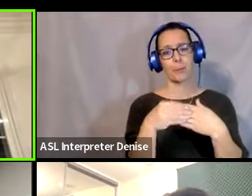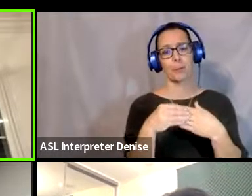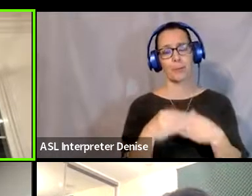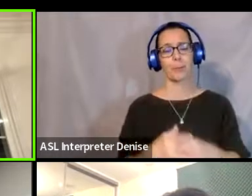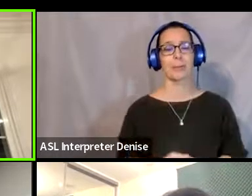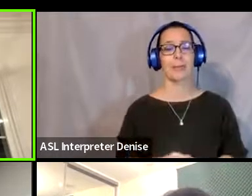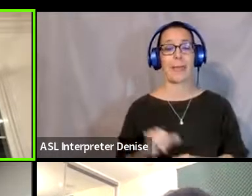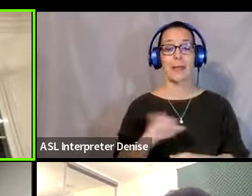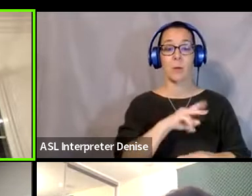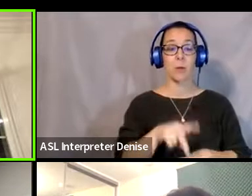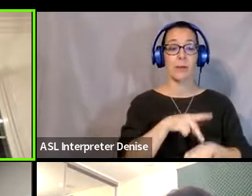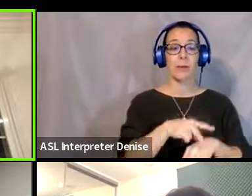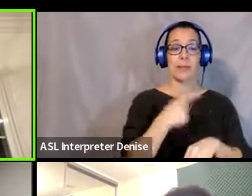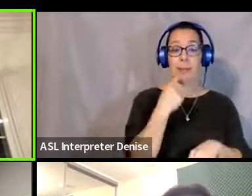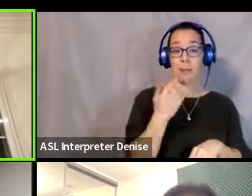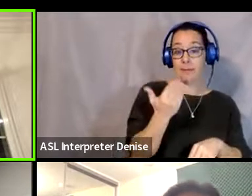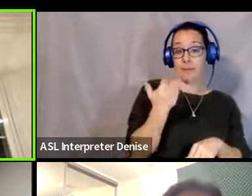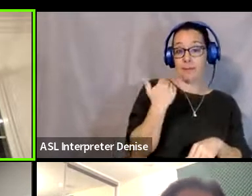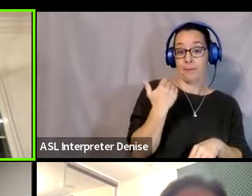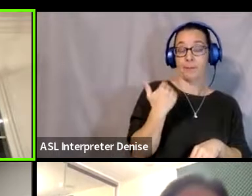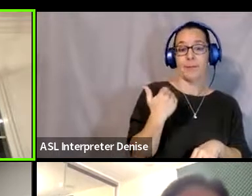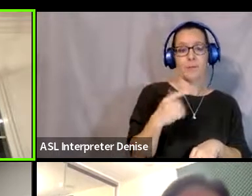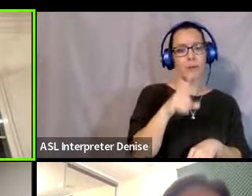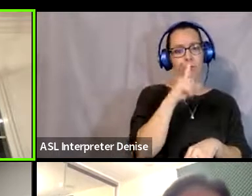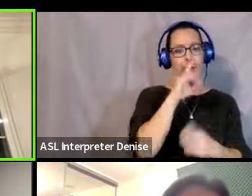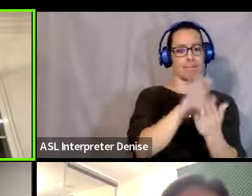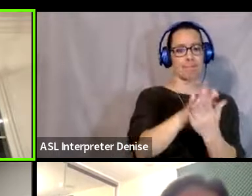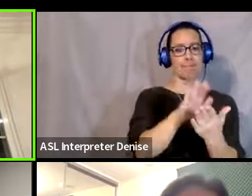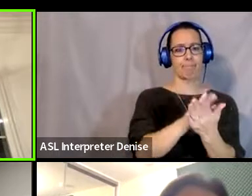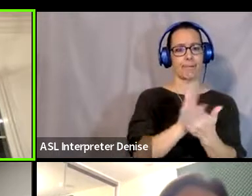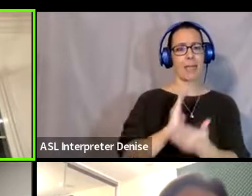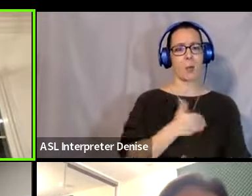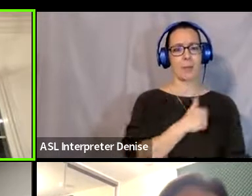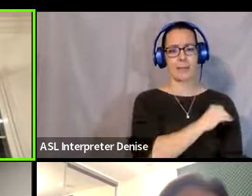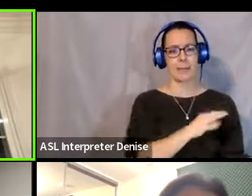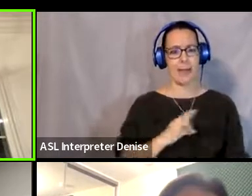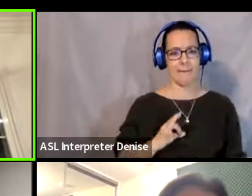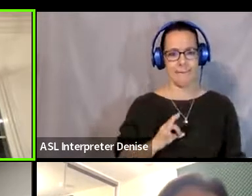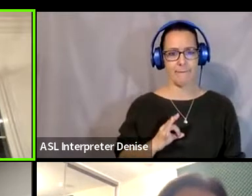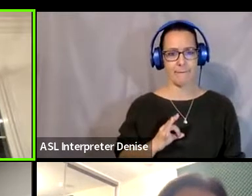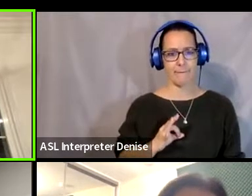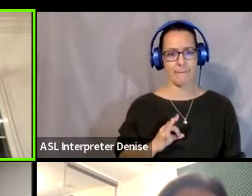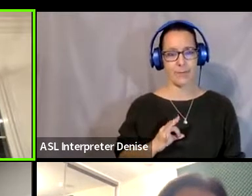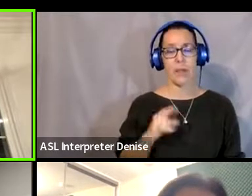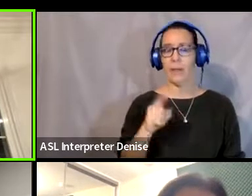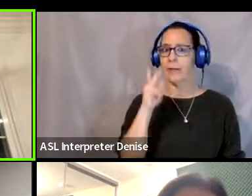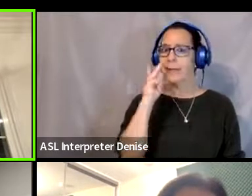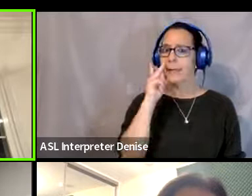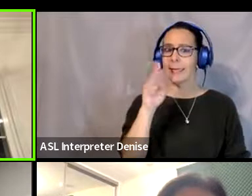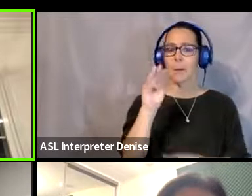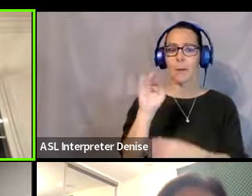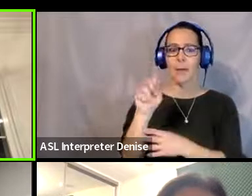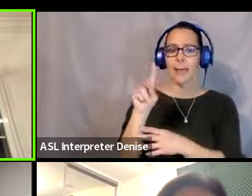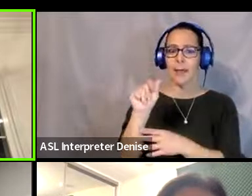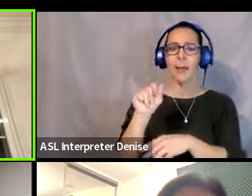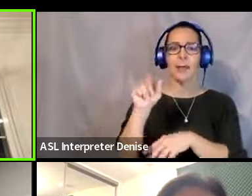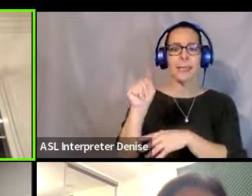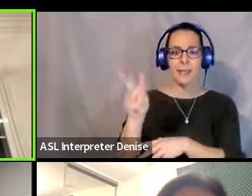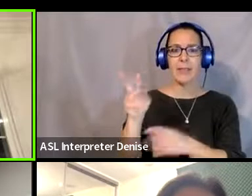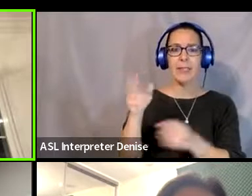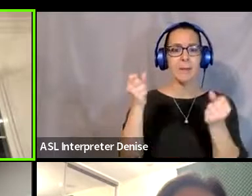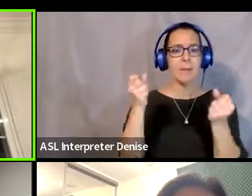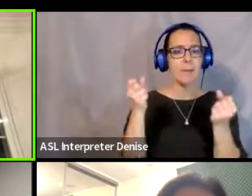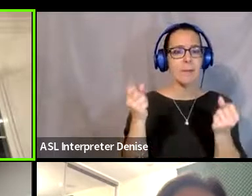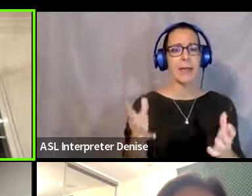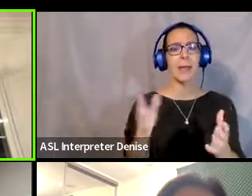Bowders said earlier, to really highlight our staff, because as you have been reading or seeing in the media, lots of school districts have been struggling about